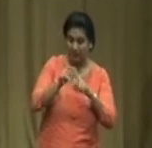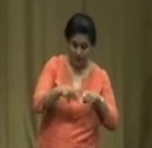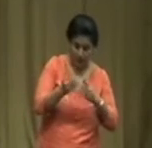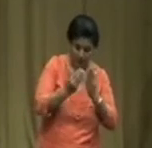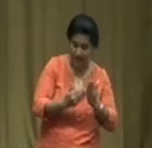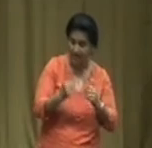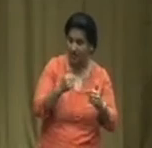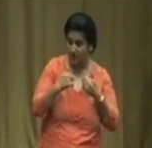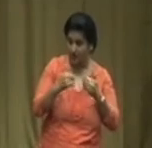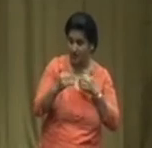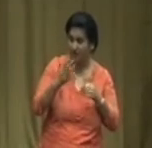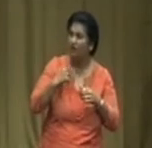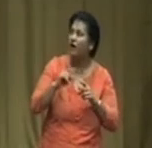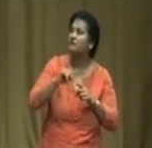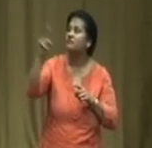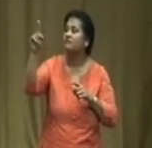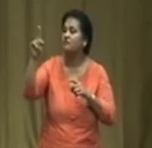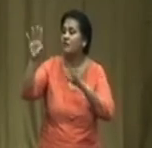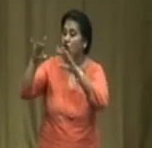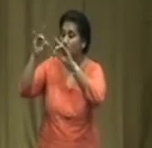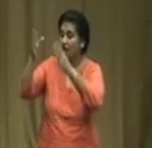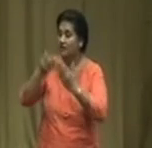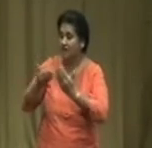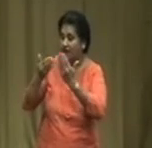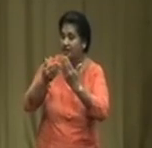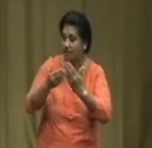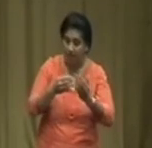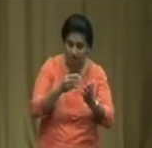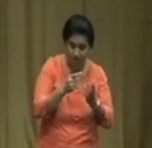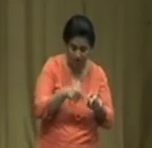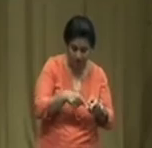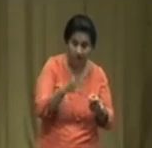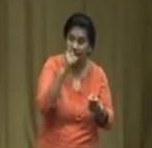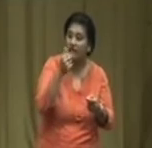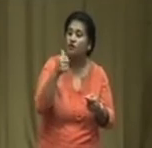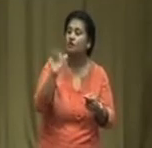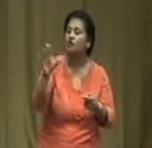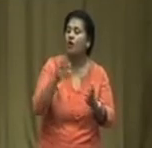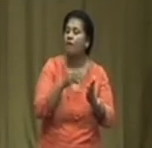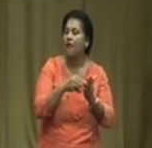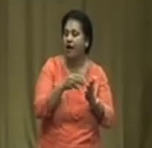credit transfer contracts that we use to facilitate this process of credit transfer within the network.